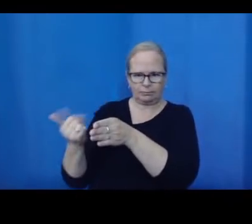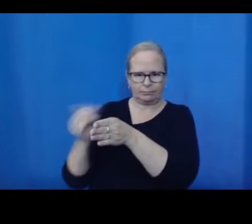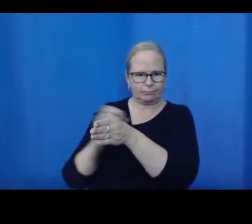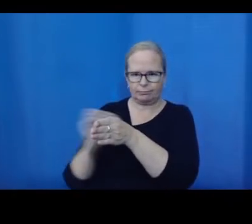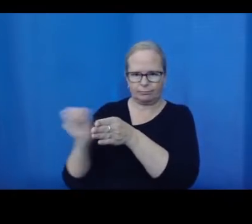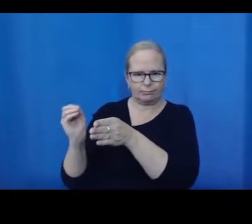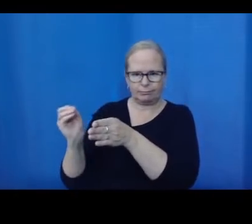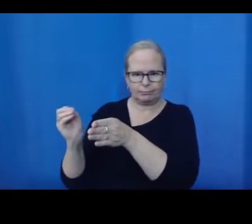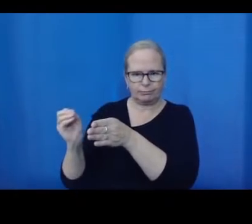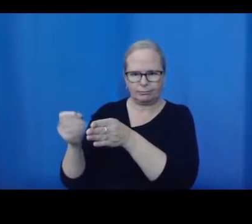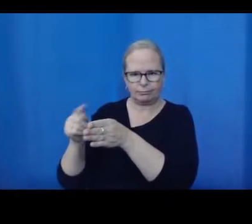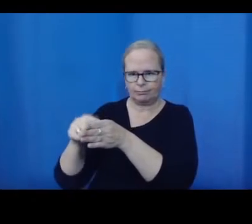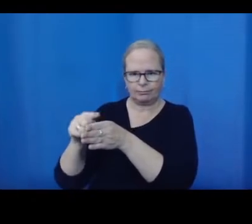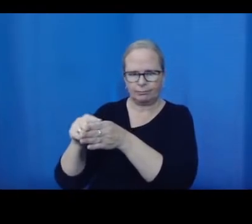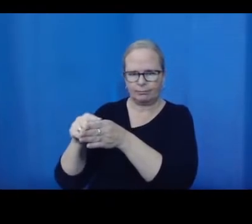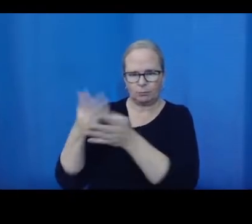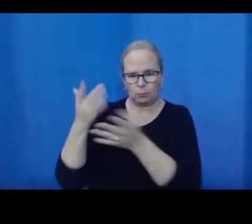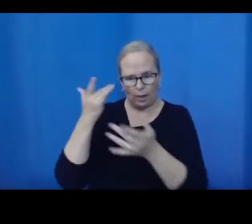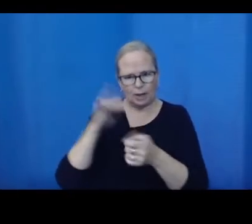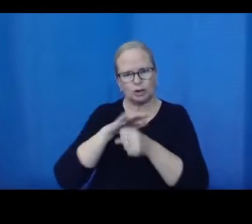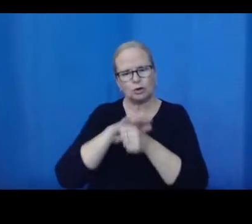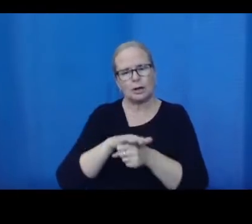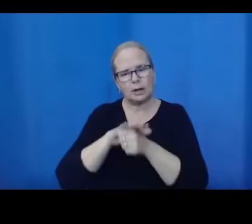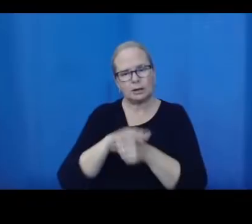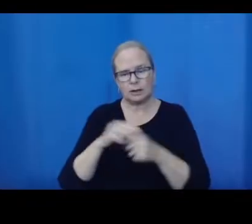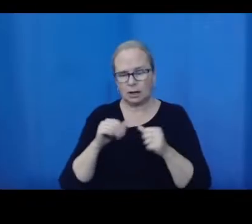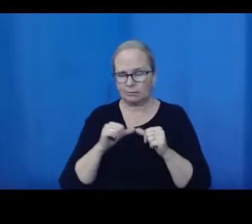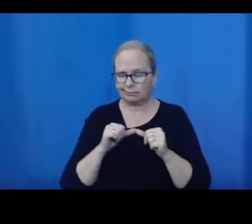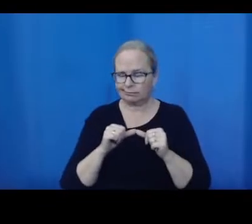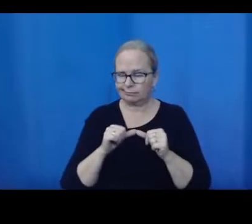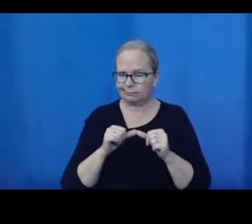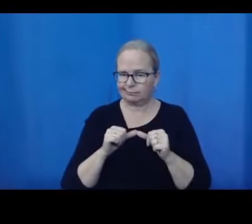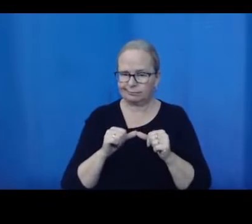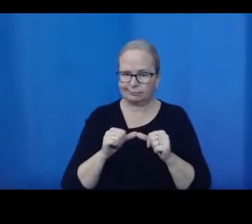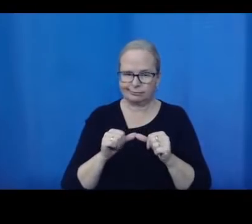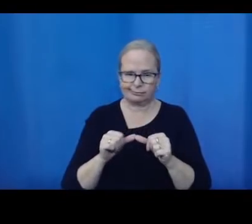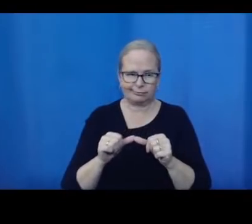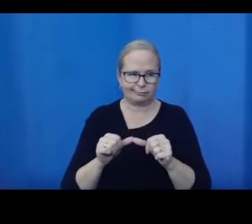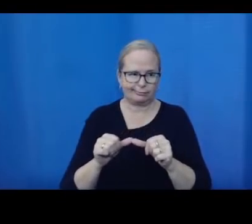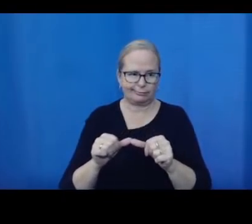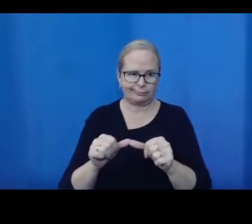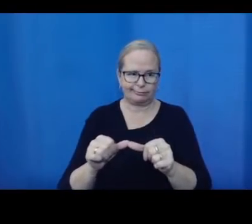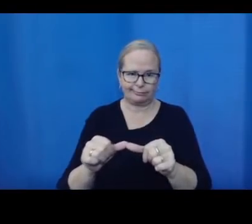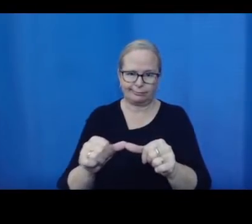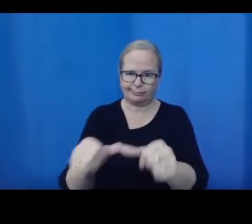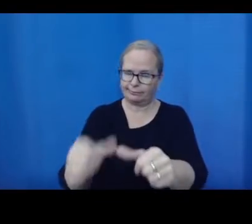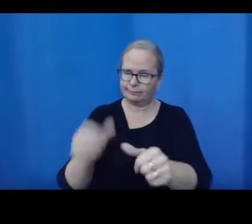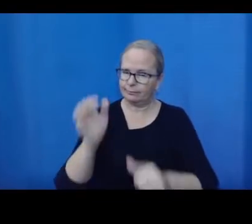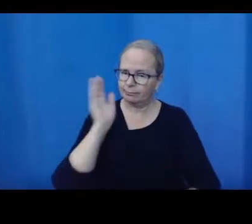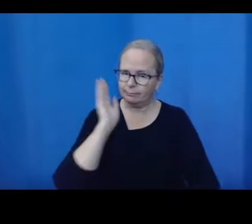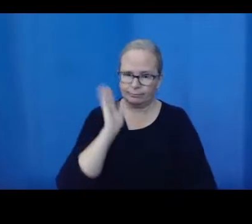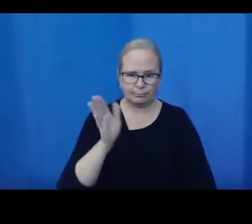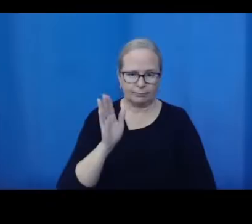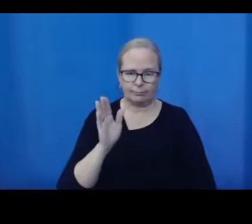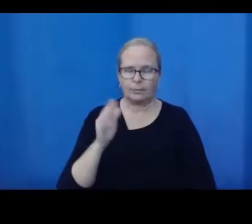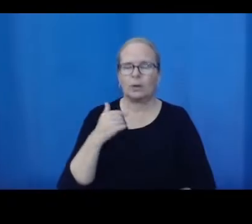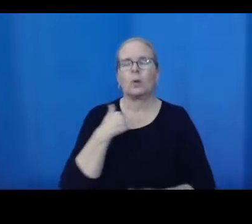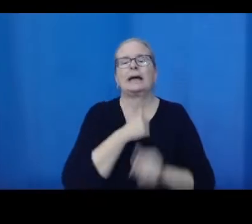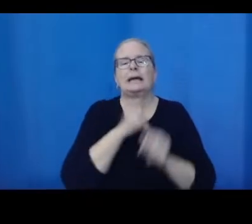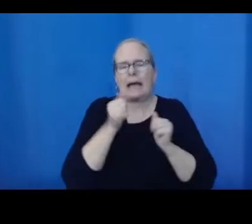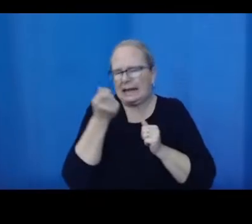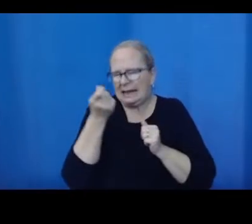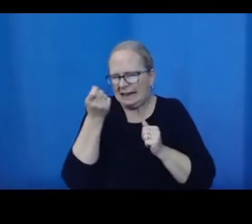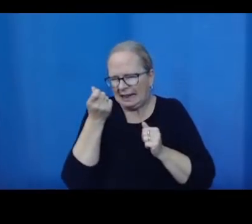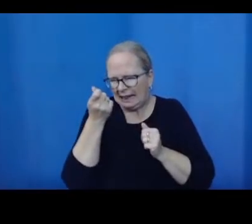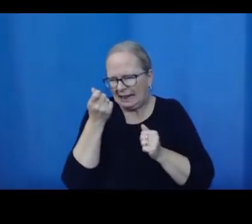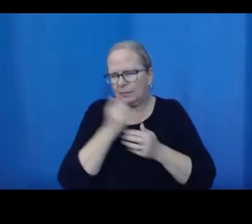this. And the brain just doesn't like that. It just doesn't like to not know what's going on. And it really doesn't like to be under chronic amounts of stress, like prolonged periods of